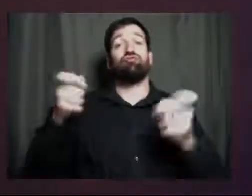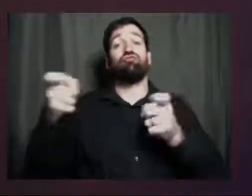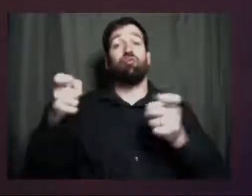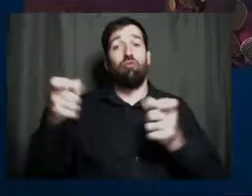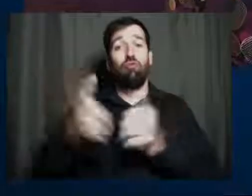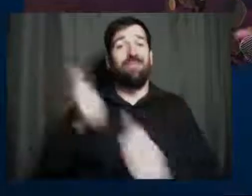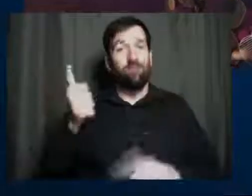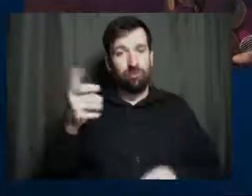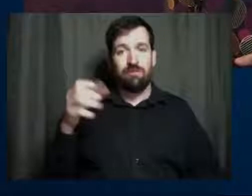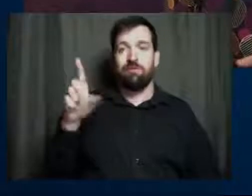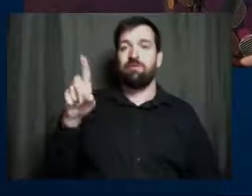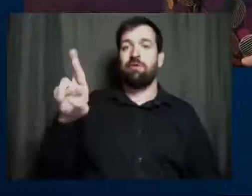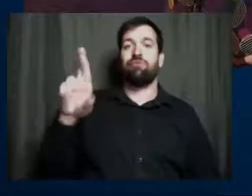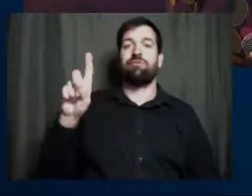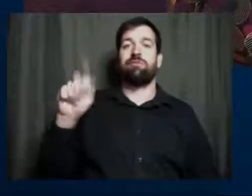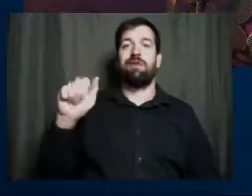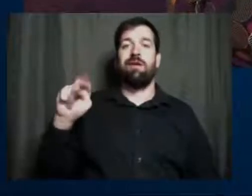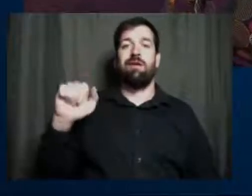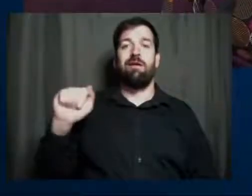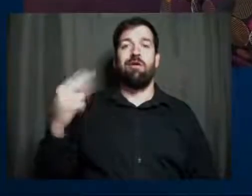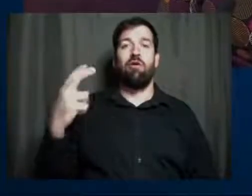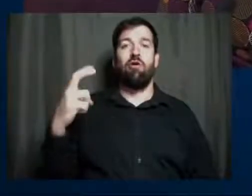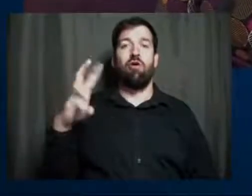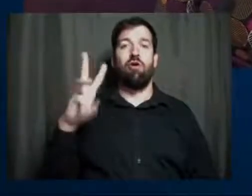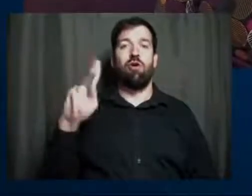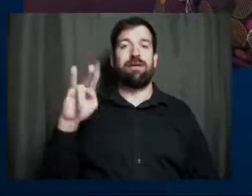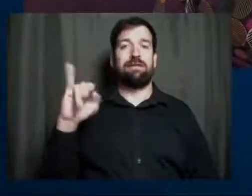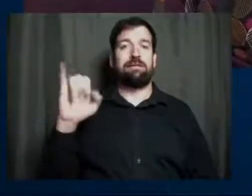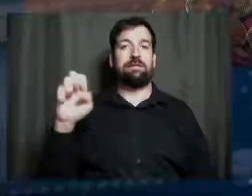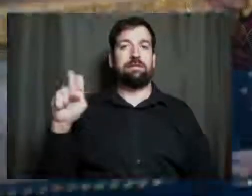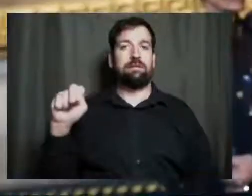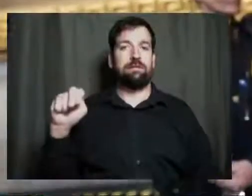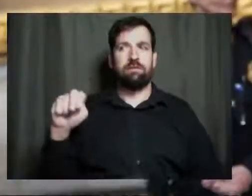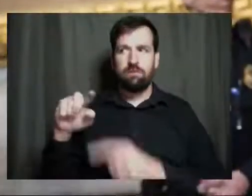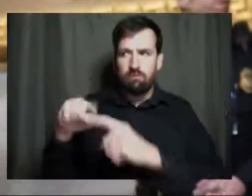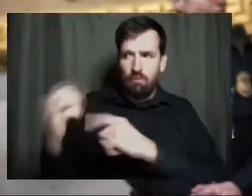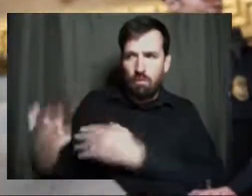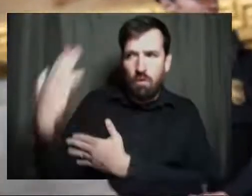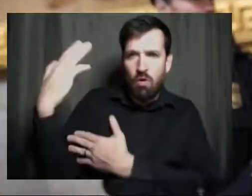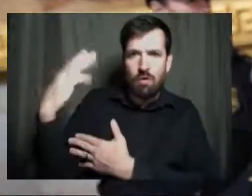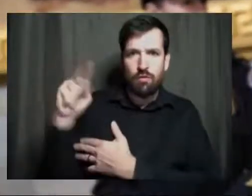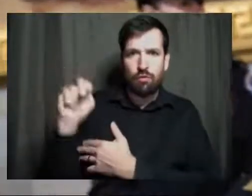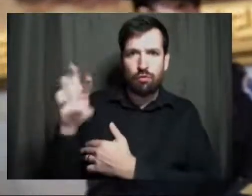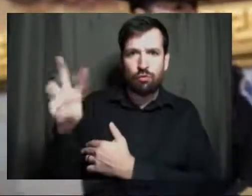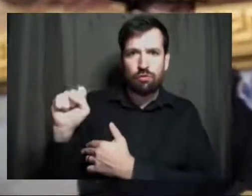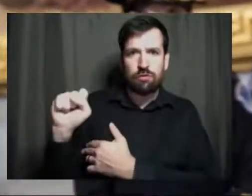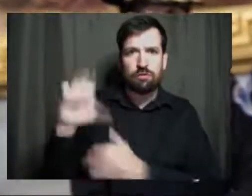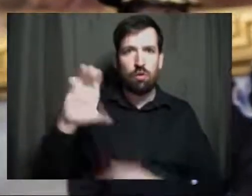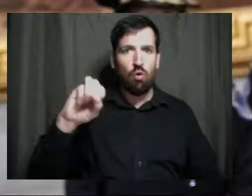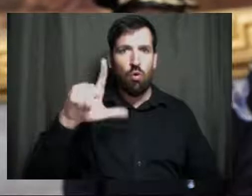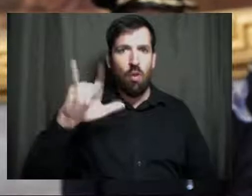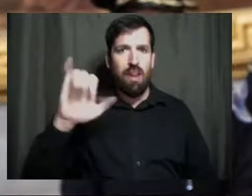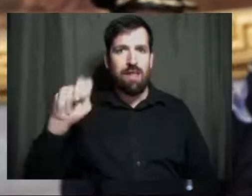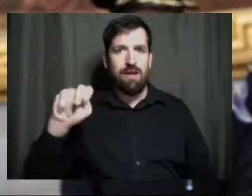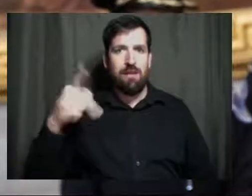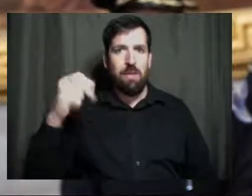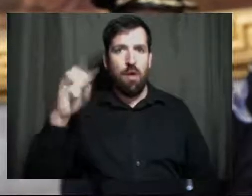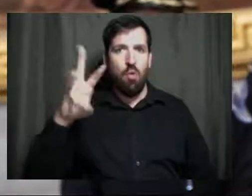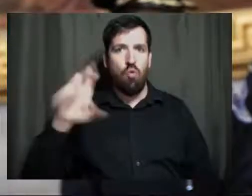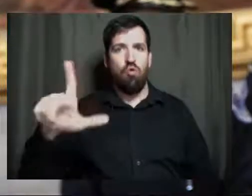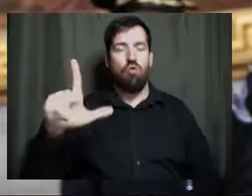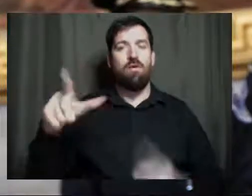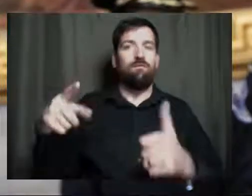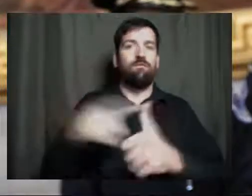Hawkinson. And before we get to the numbers, Doc Hawk, we woke up to the news this morning that Colin Powell, he was the first African-American Secretary of State